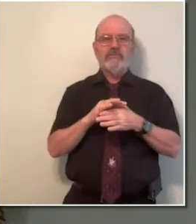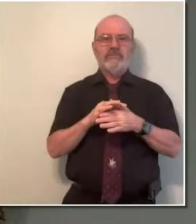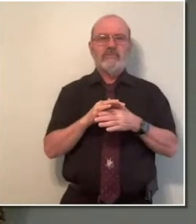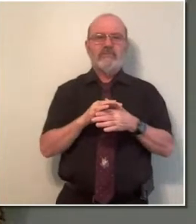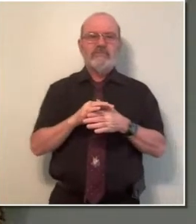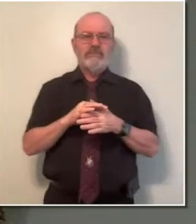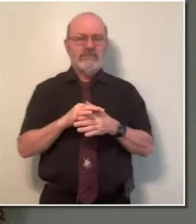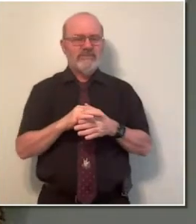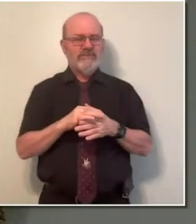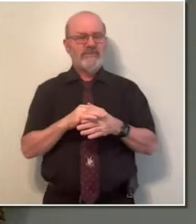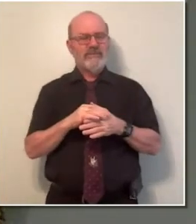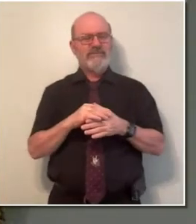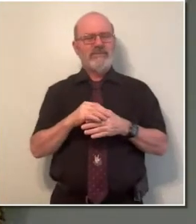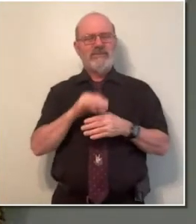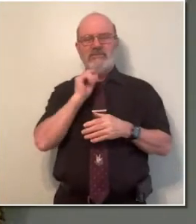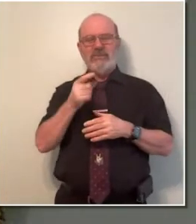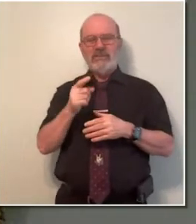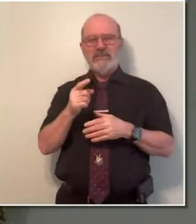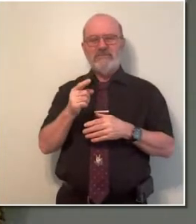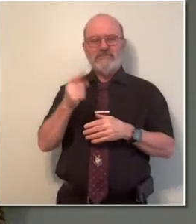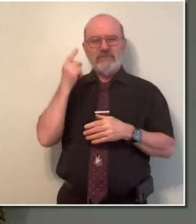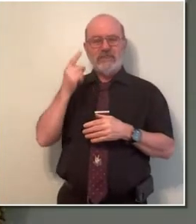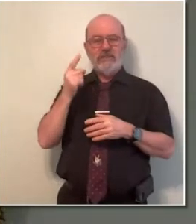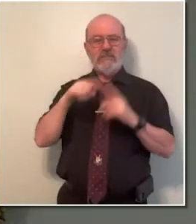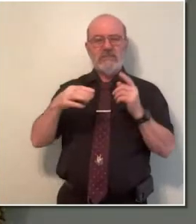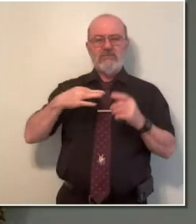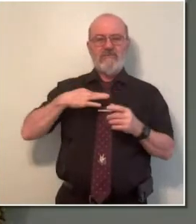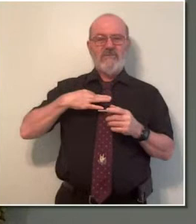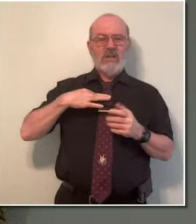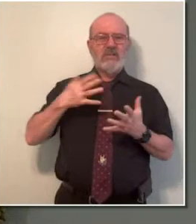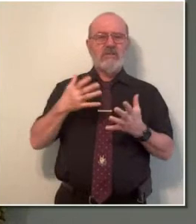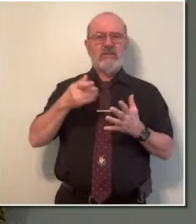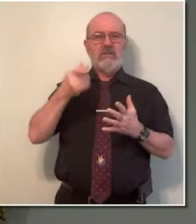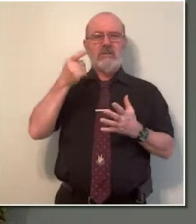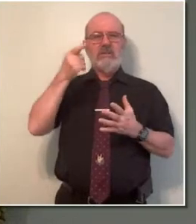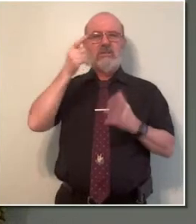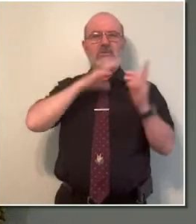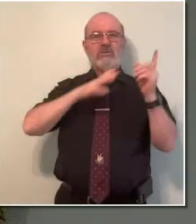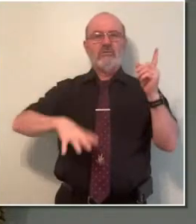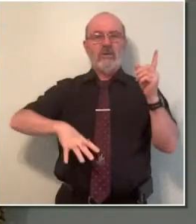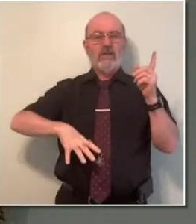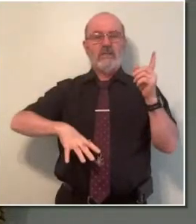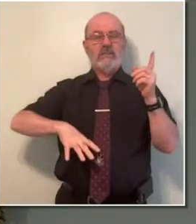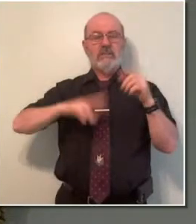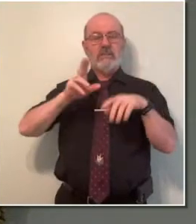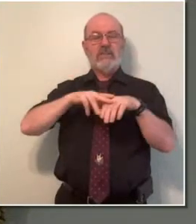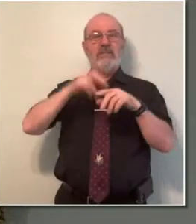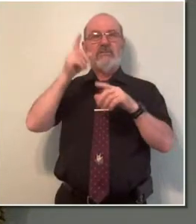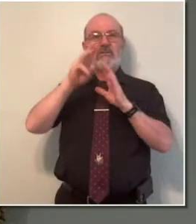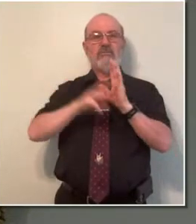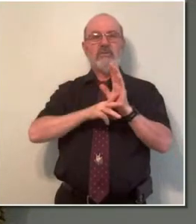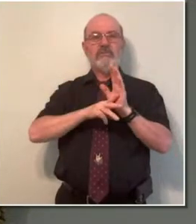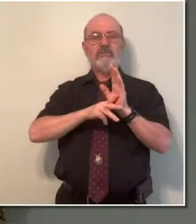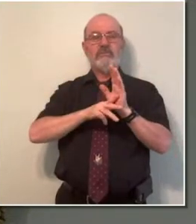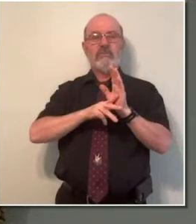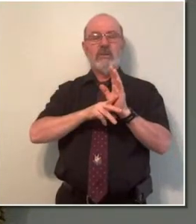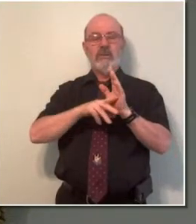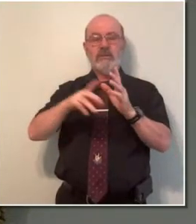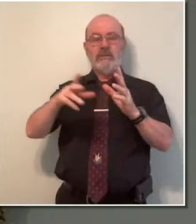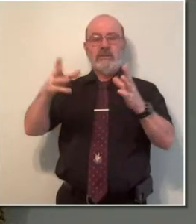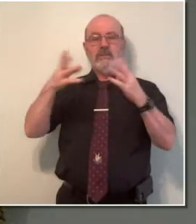on Christ, except that this was a voluntary thing, right? Christ, obviously, it was the nature of his will that he took upon